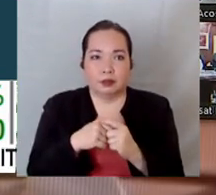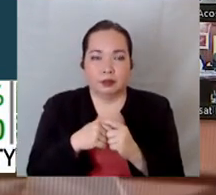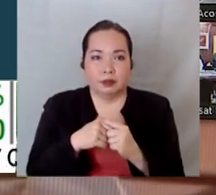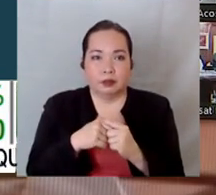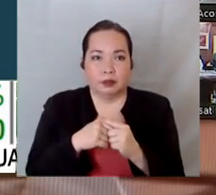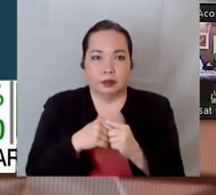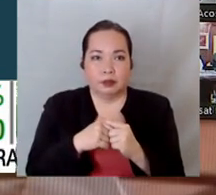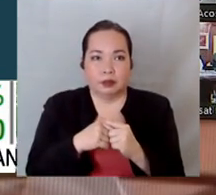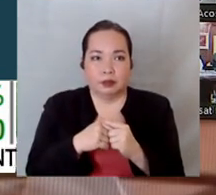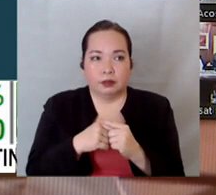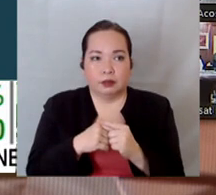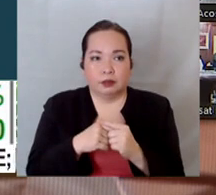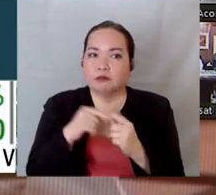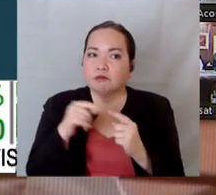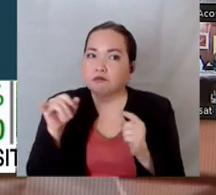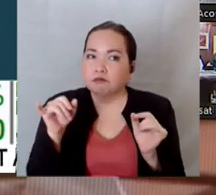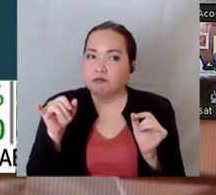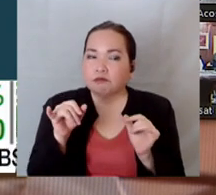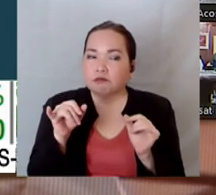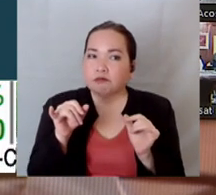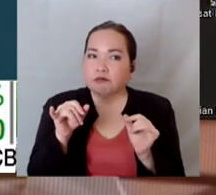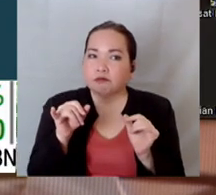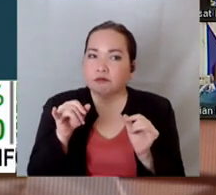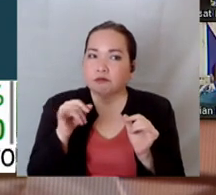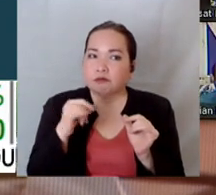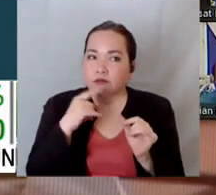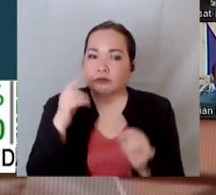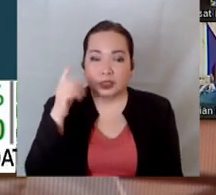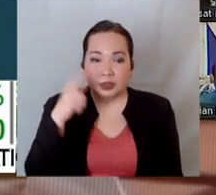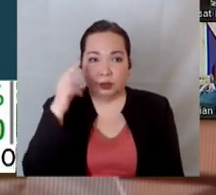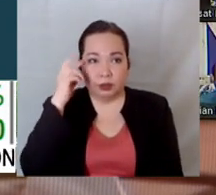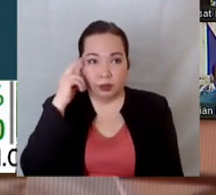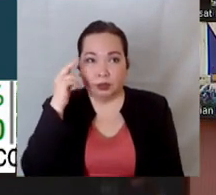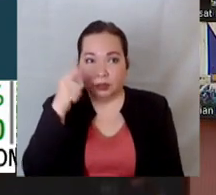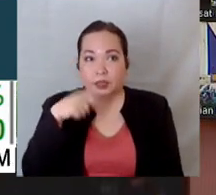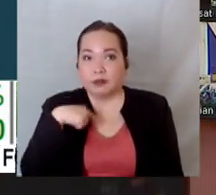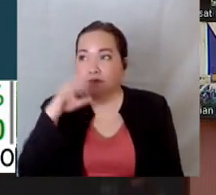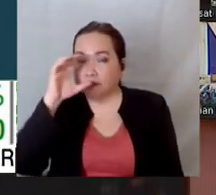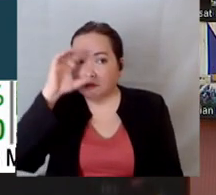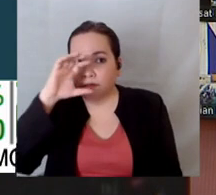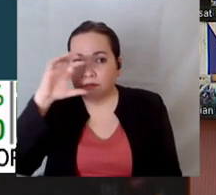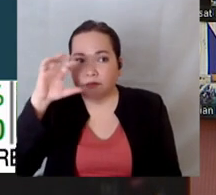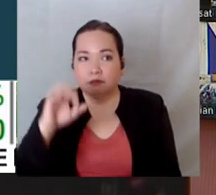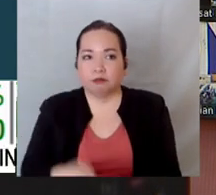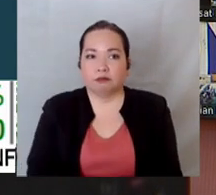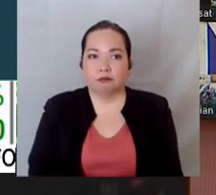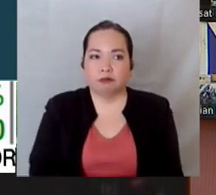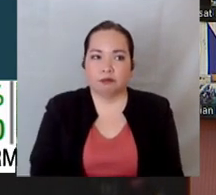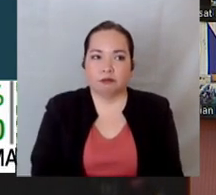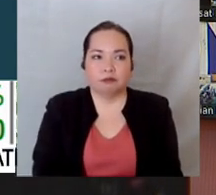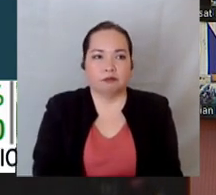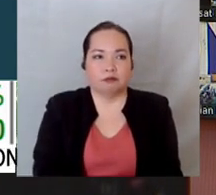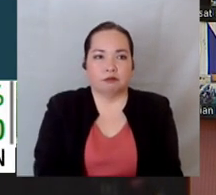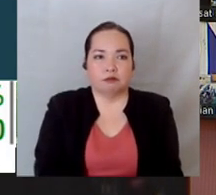Mbps. But Rio, who also led the country's search for a third telco player, fired back. Mr. Cahintic, he's not